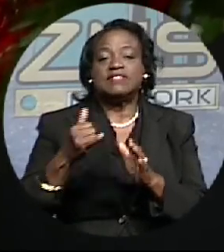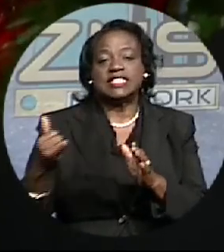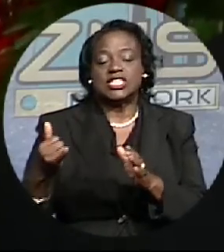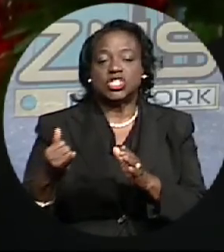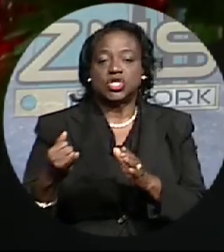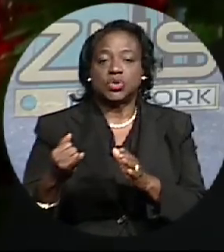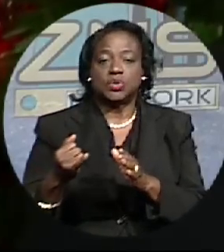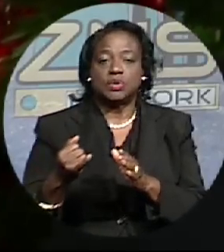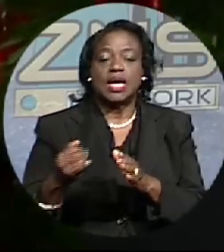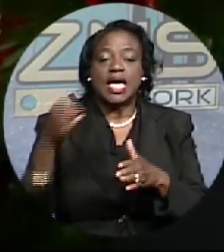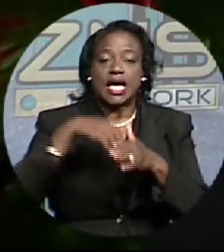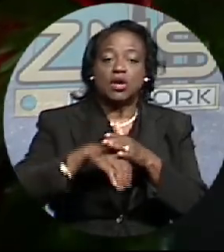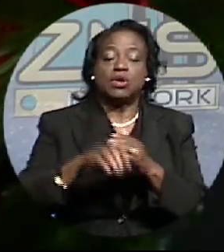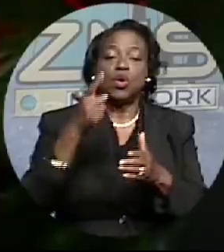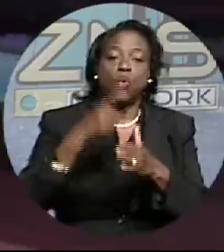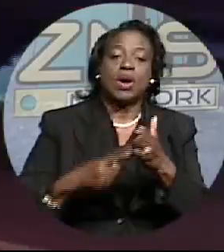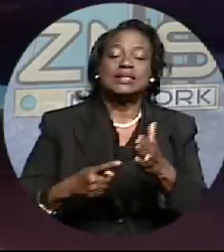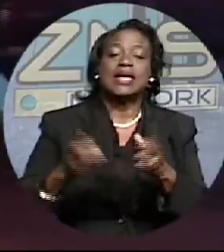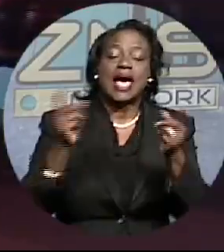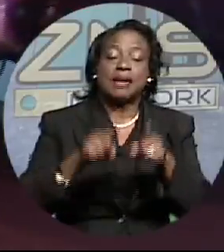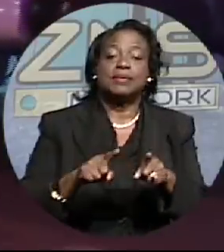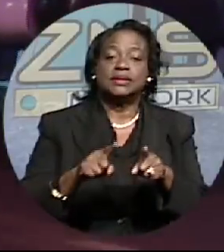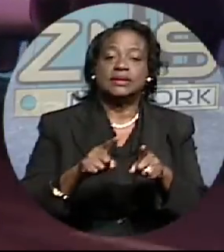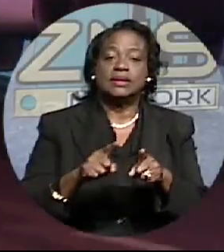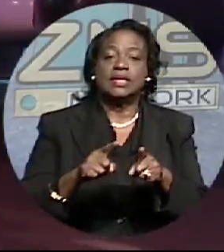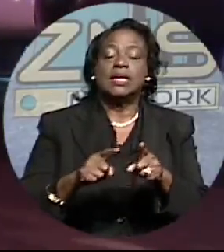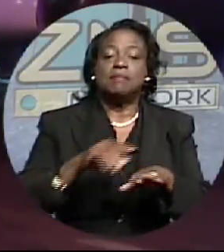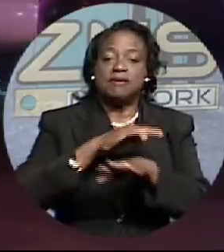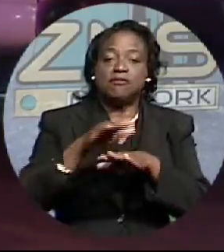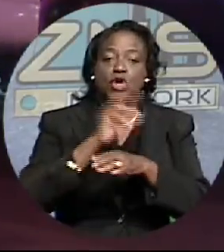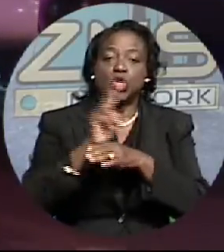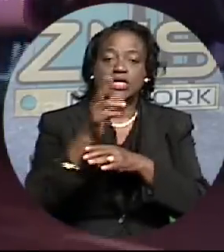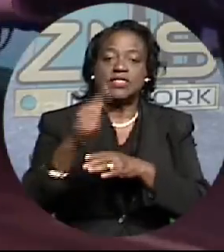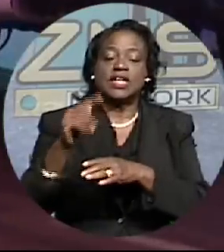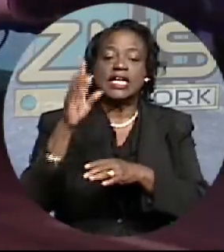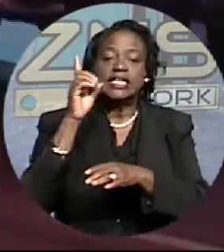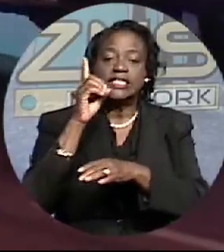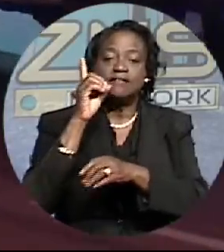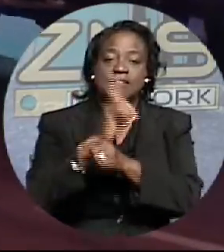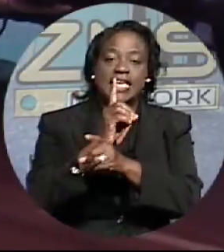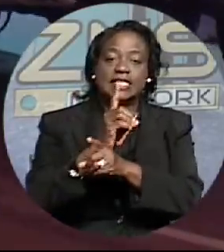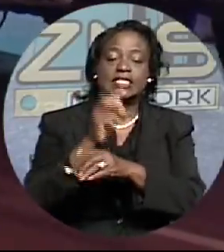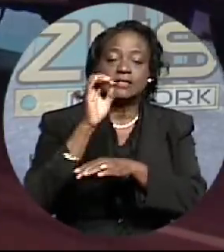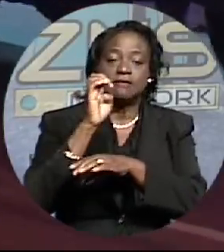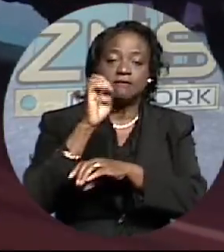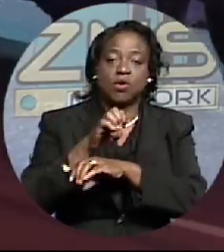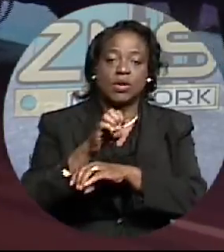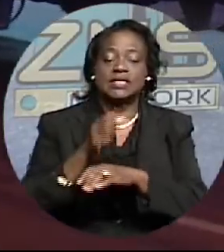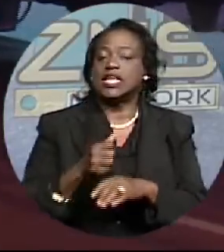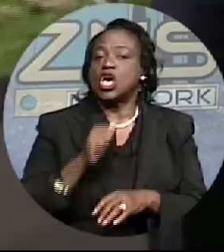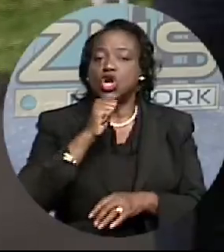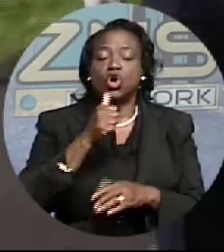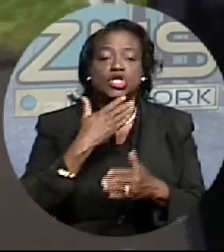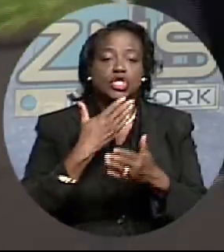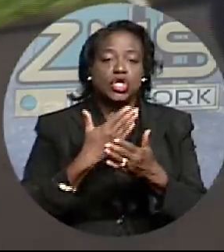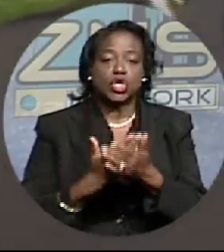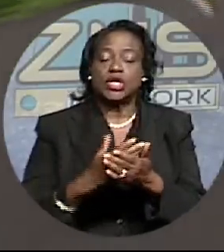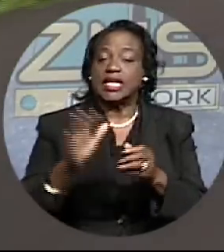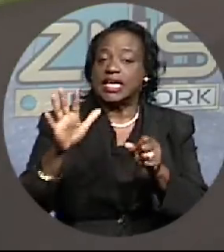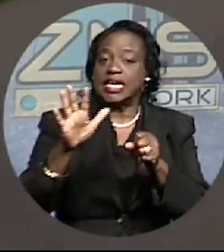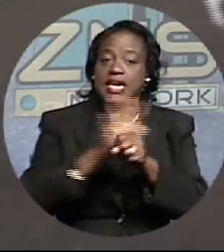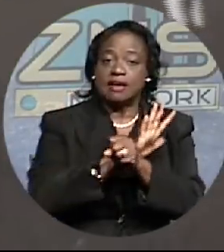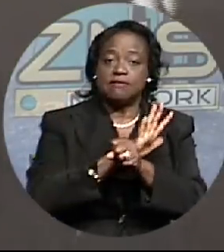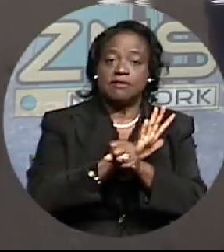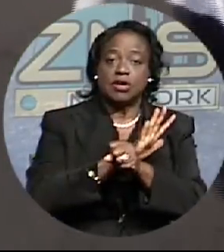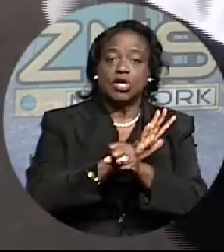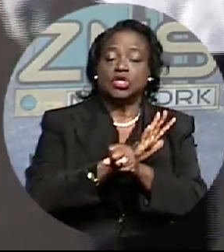before, mobilizing the defense force. The Prime Minister says it's not good enough to just rationalize that these killings are retaliatory among gang